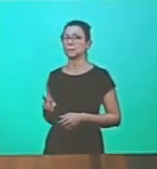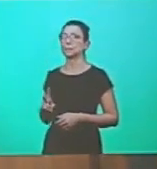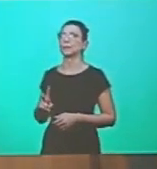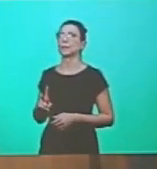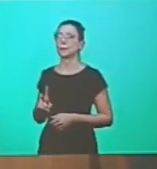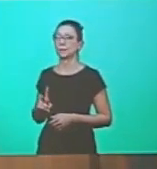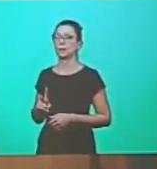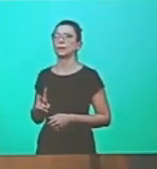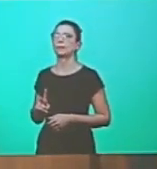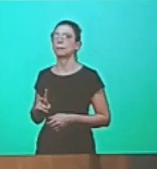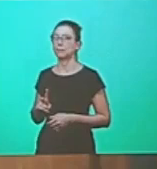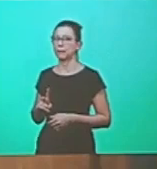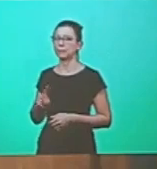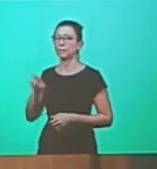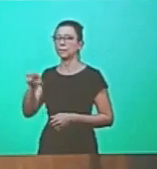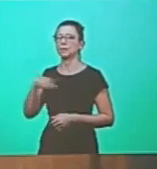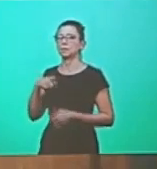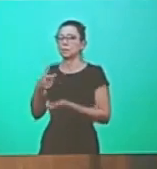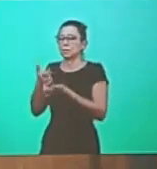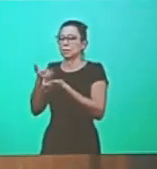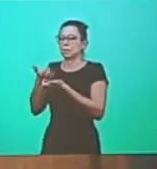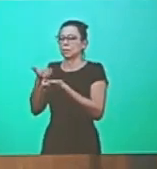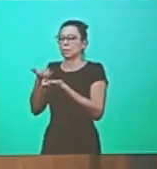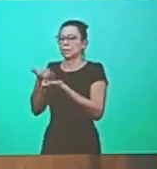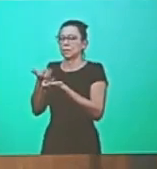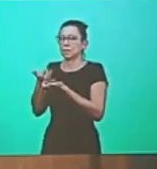Why were they called prudents?